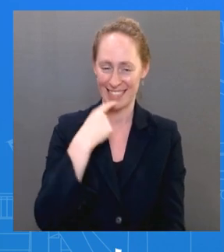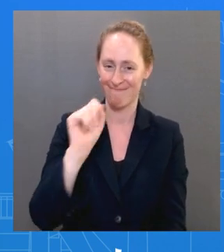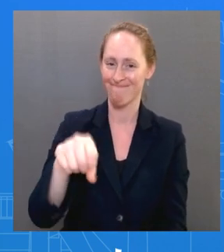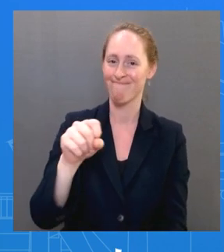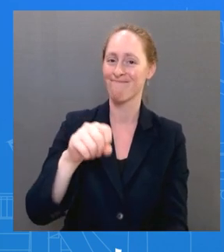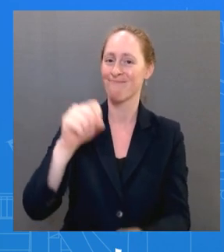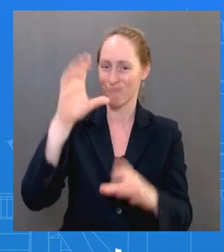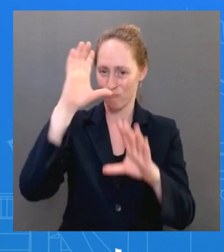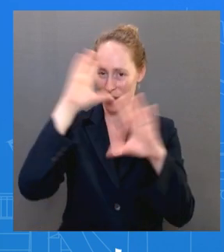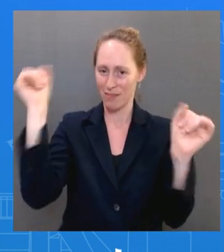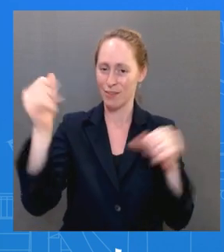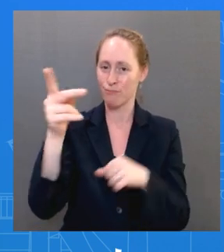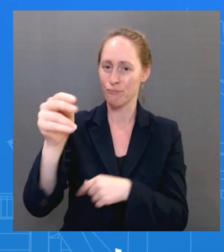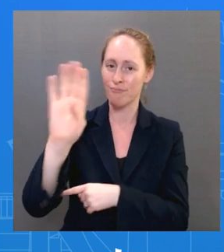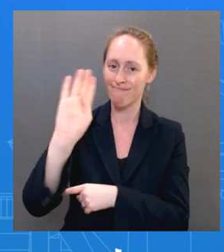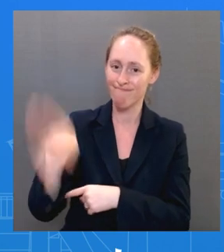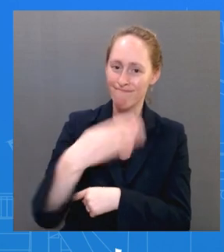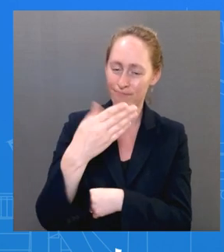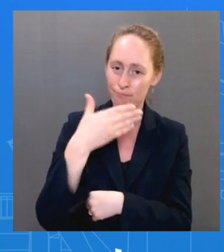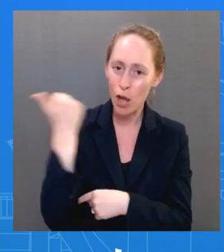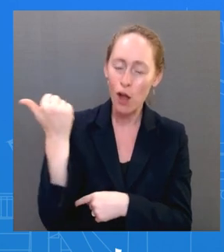He actually showed me his plate.